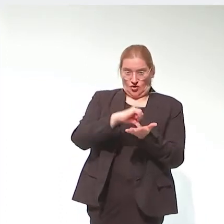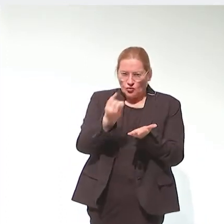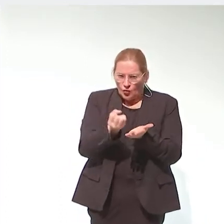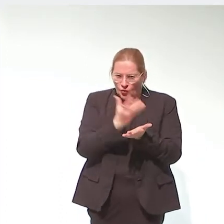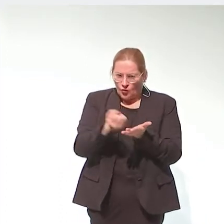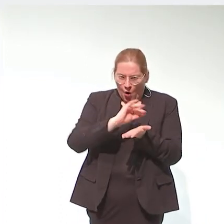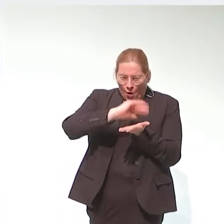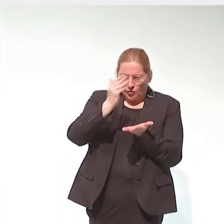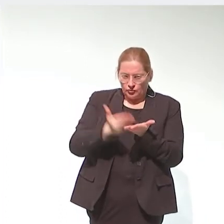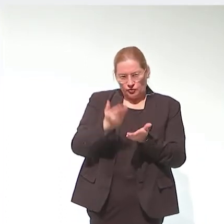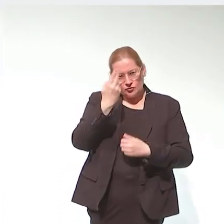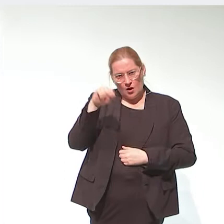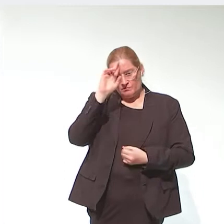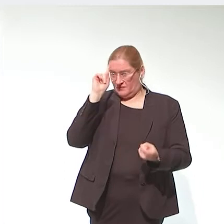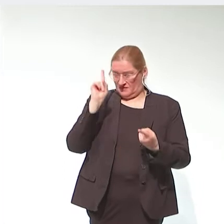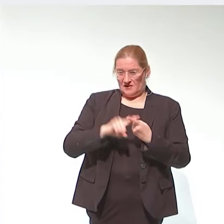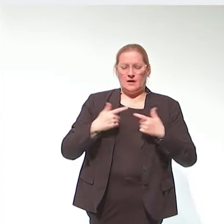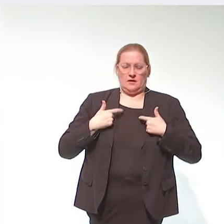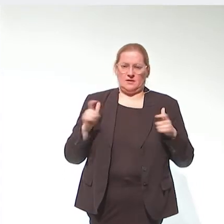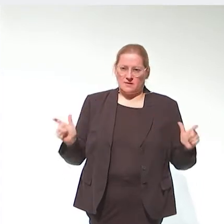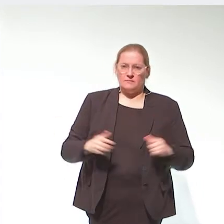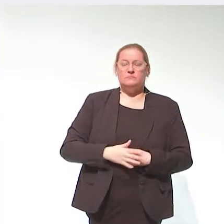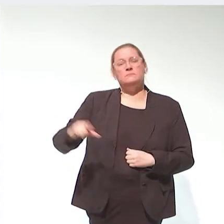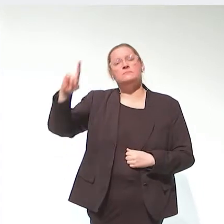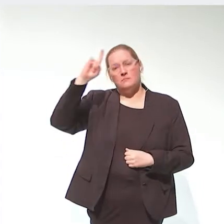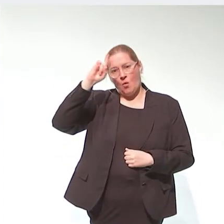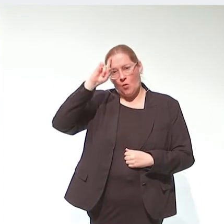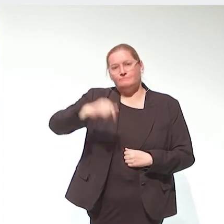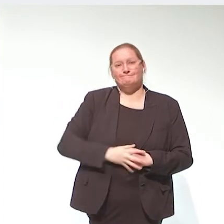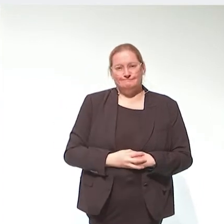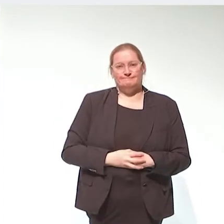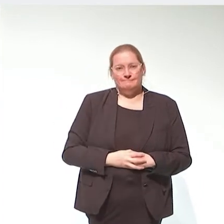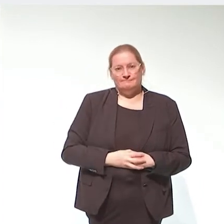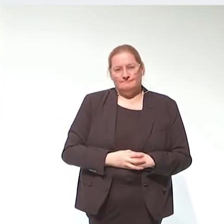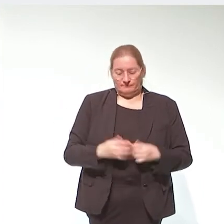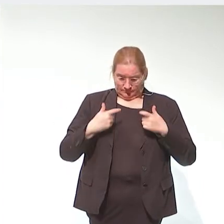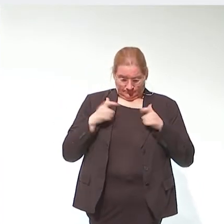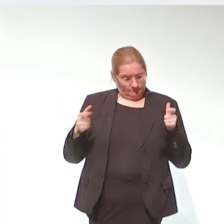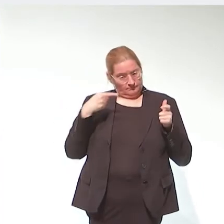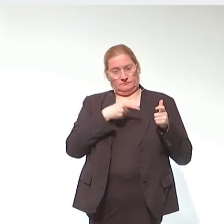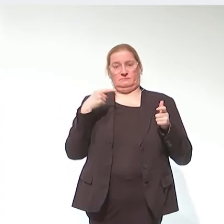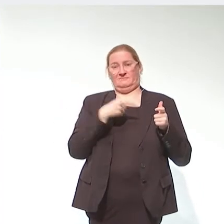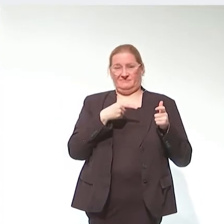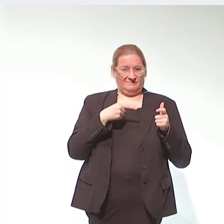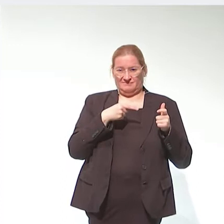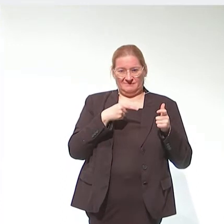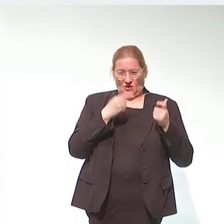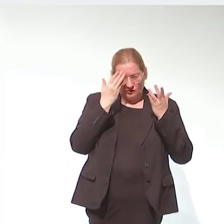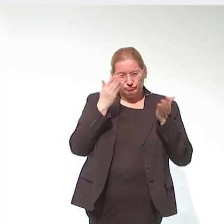Because the accessibility has so many faces. It's not only the Accessible EU, it's standards, it's different